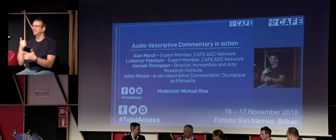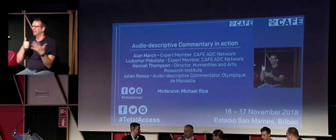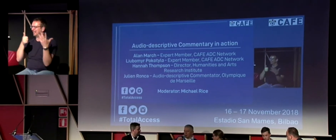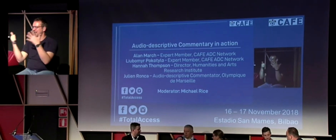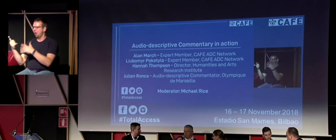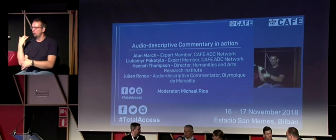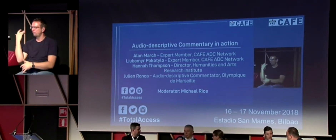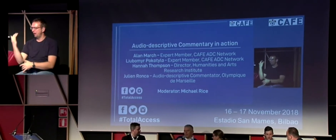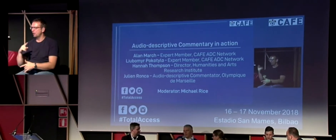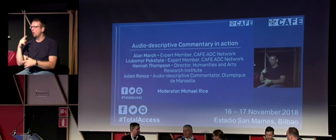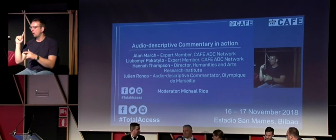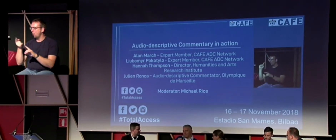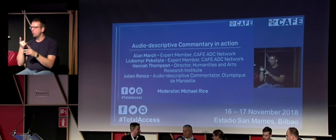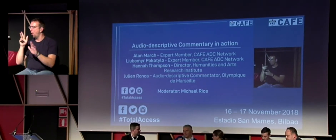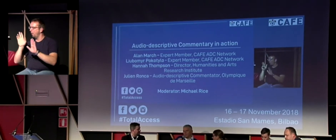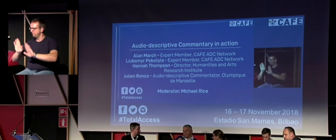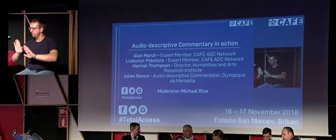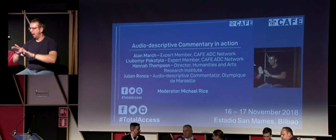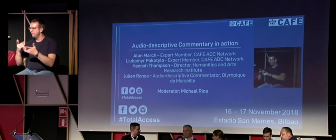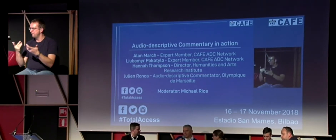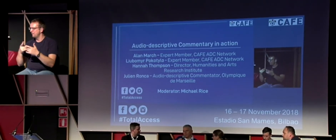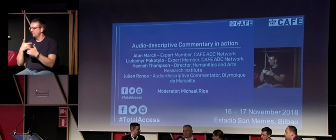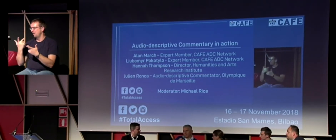Thank you, Michael. UEFA Euro